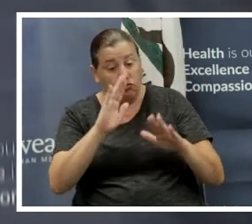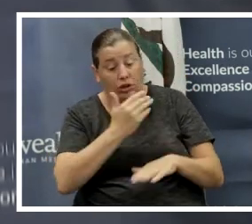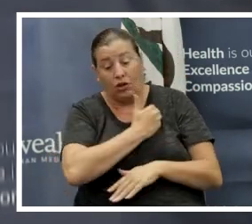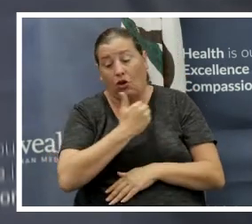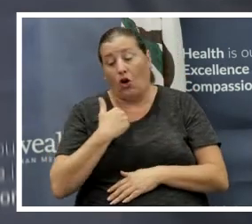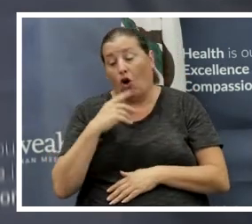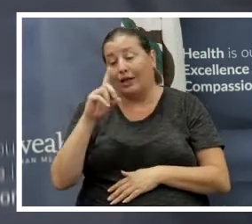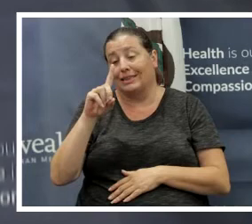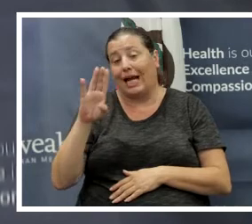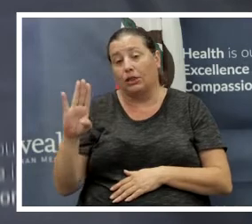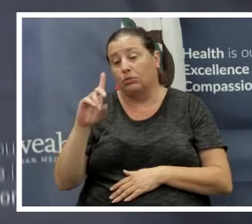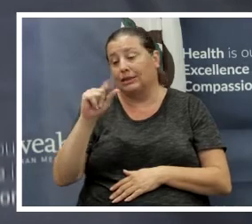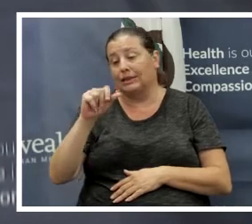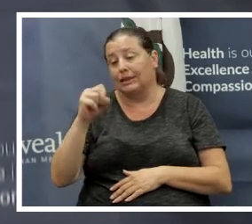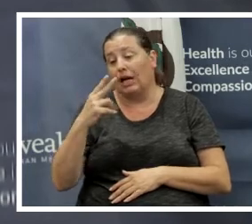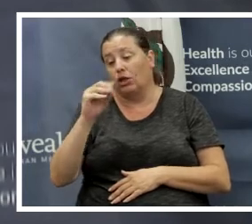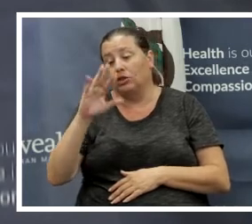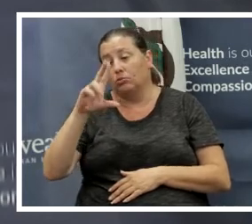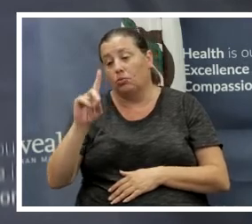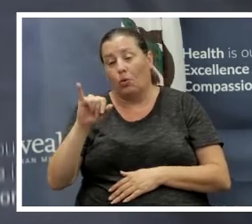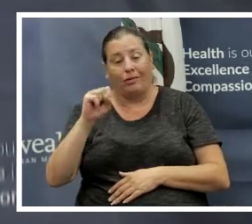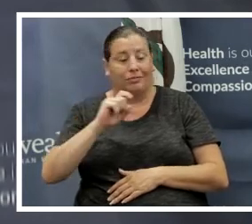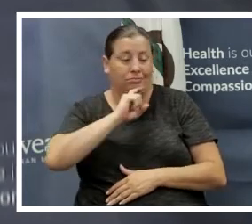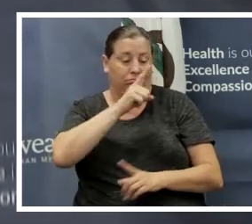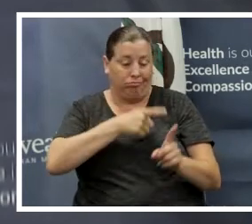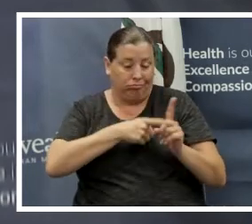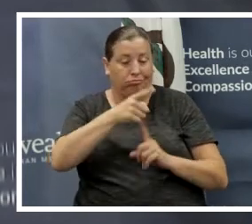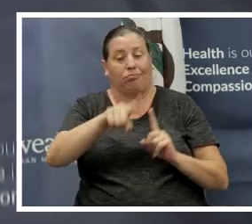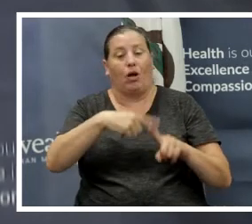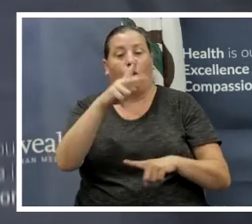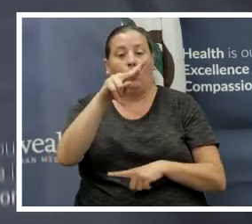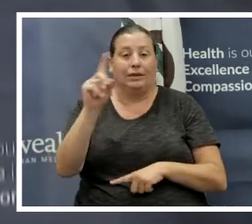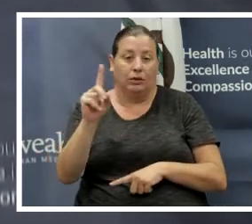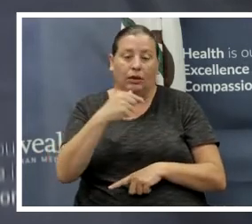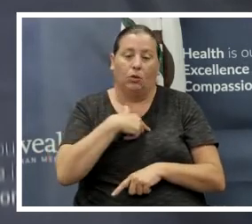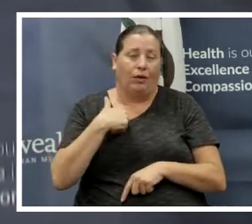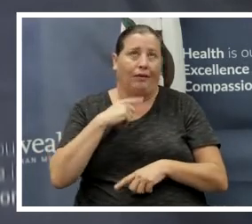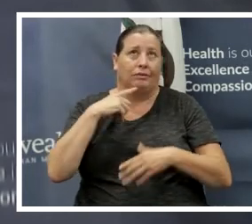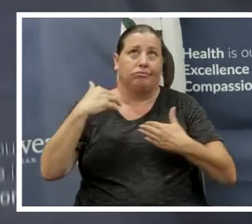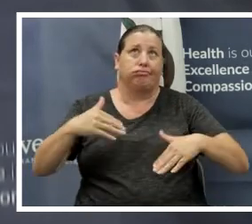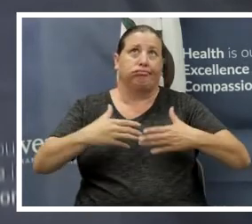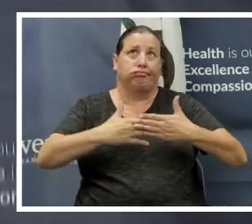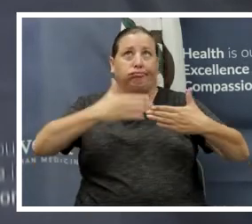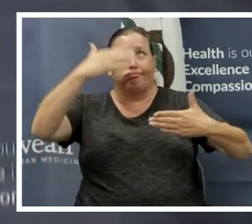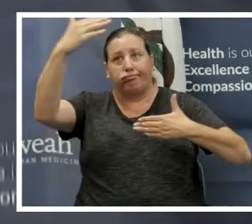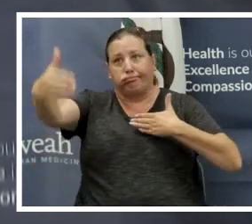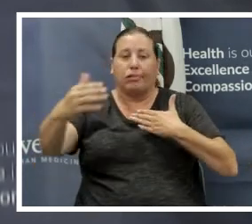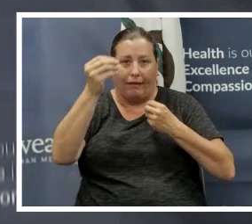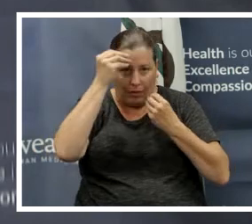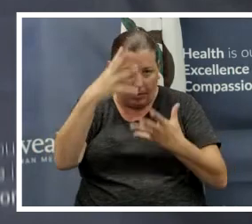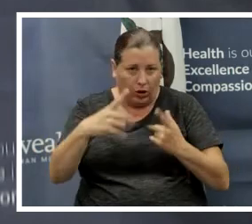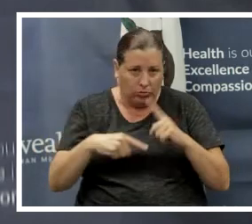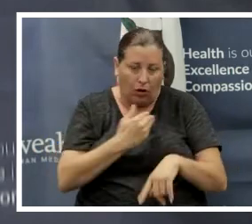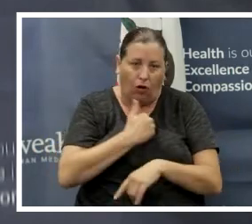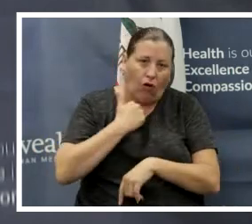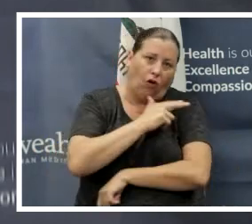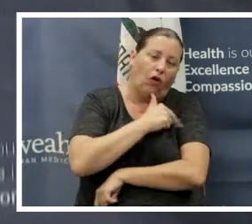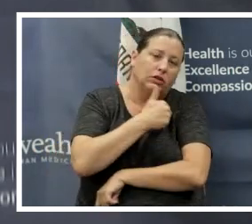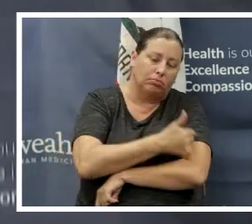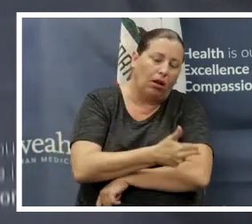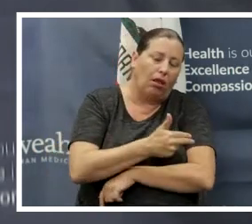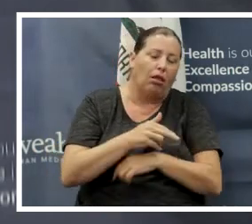about Kaweah Delta. So we have a tremendous amount of information about our own hospital and the patients we take care of. And so our